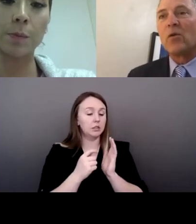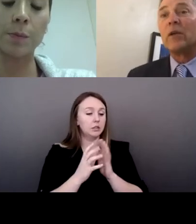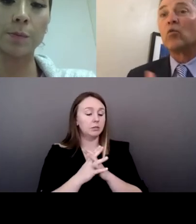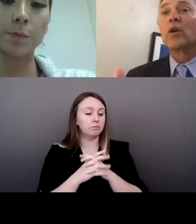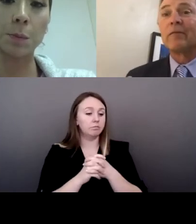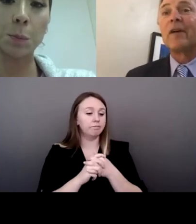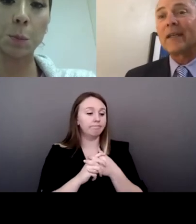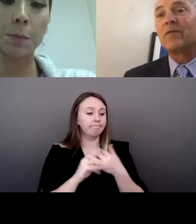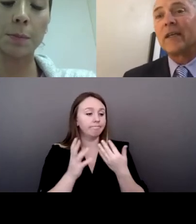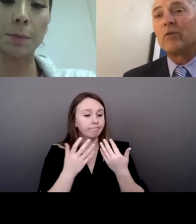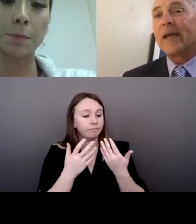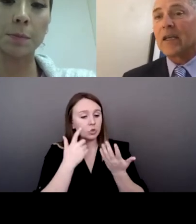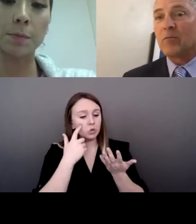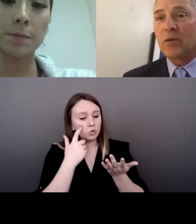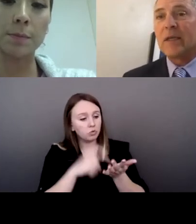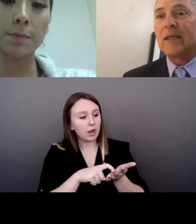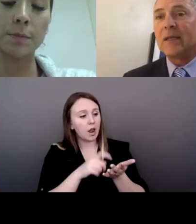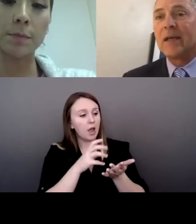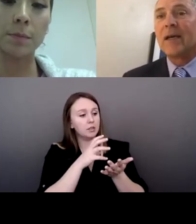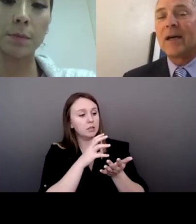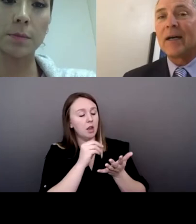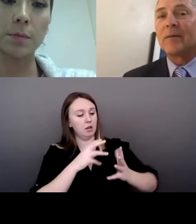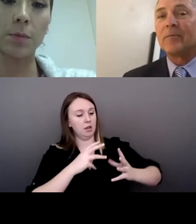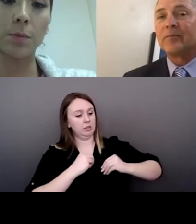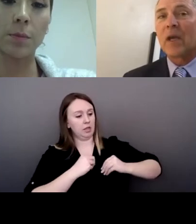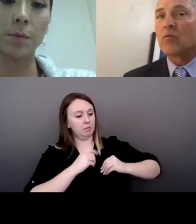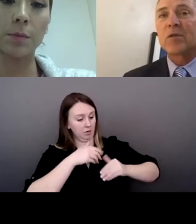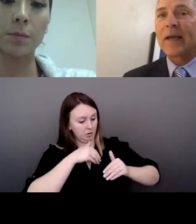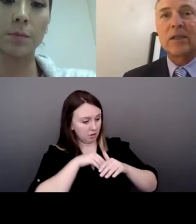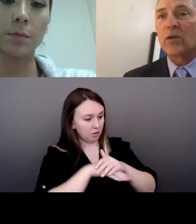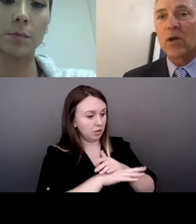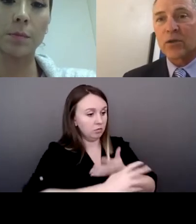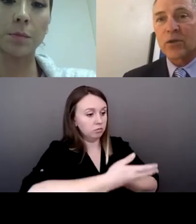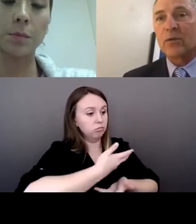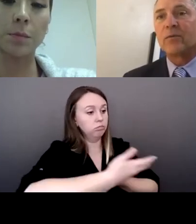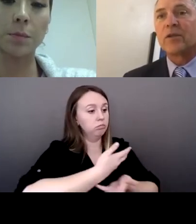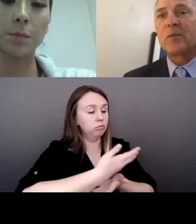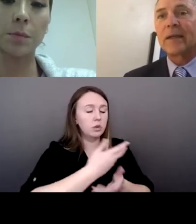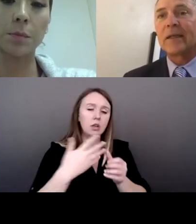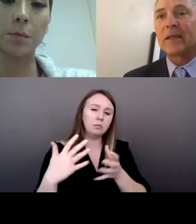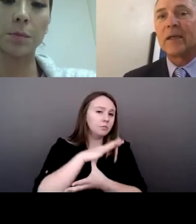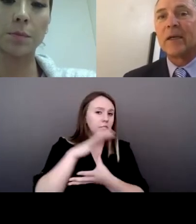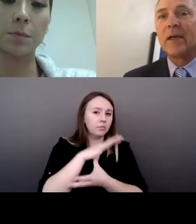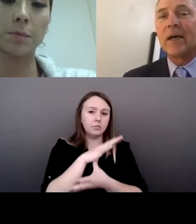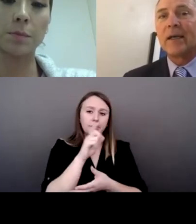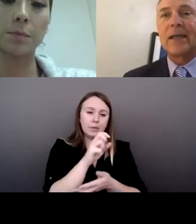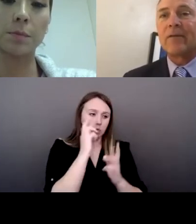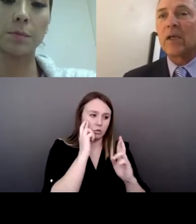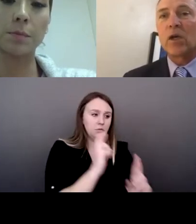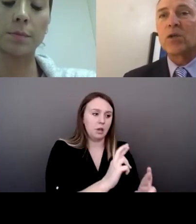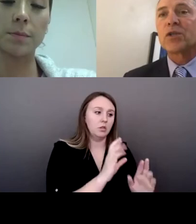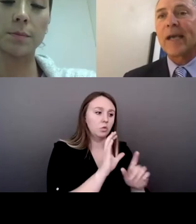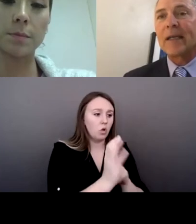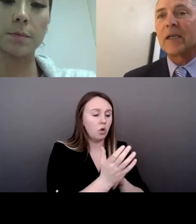to go in and work effectively with that community, respecting their culture, respecting and